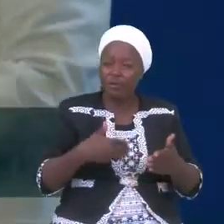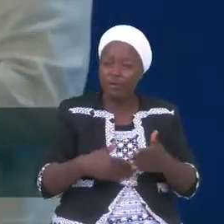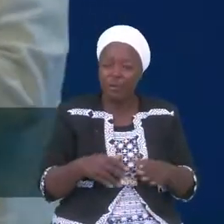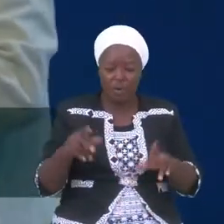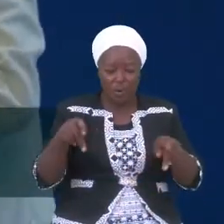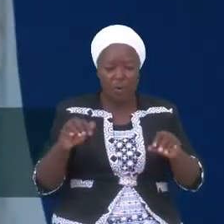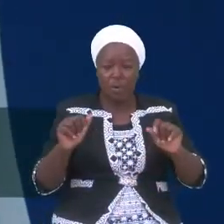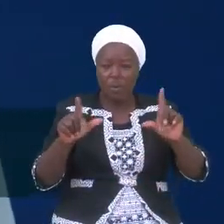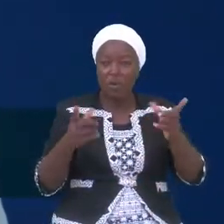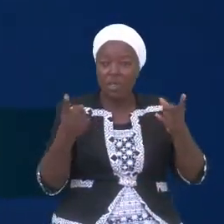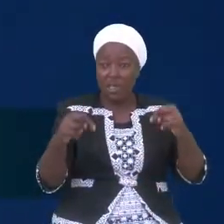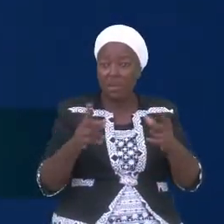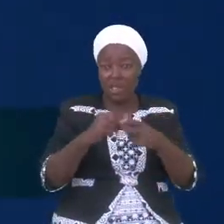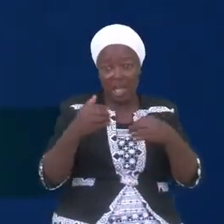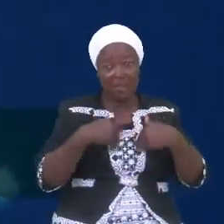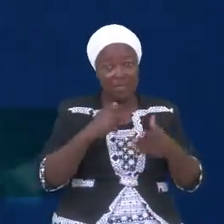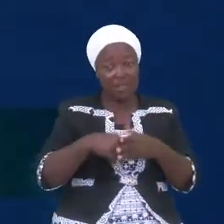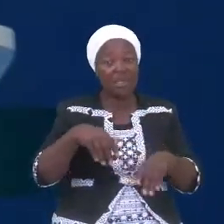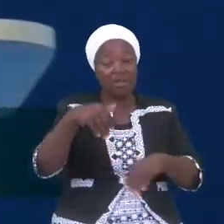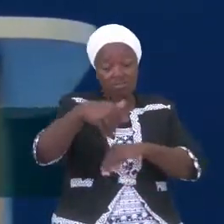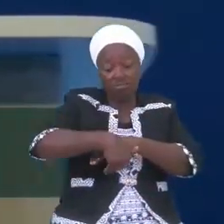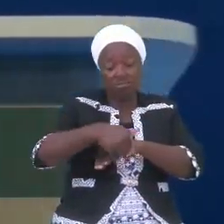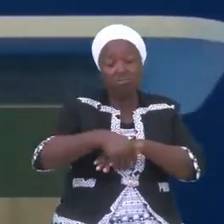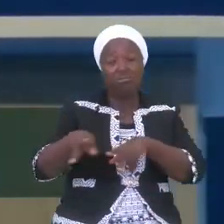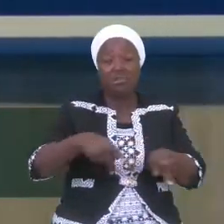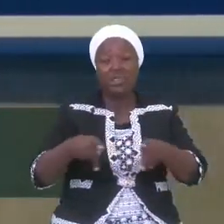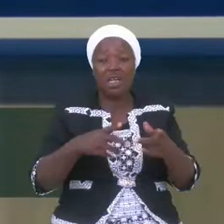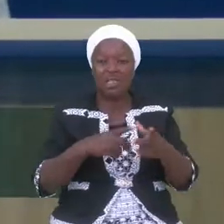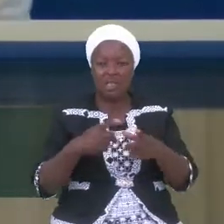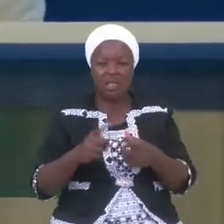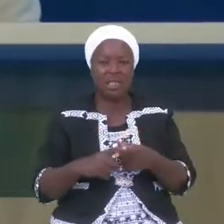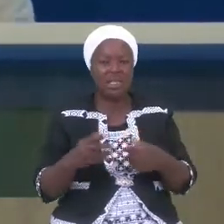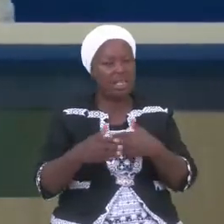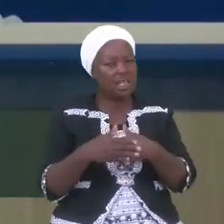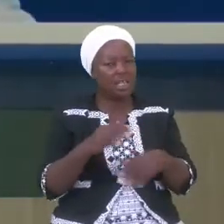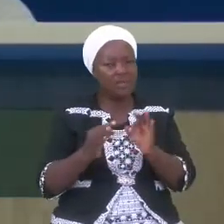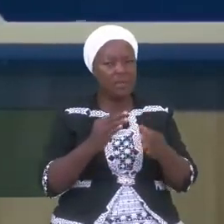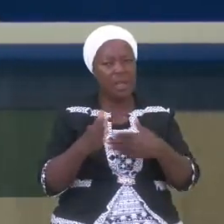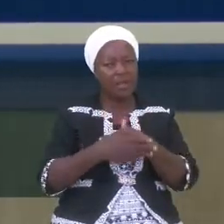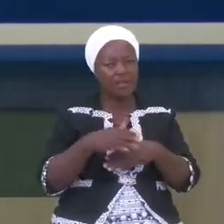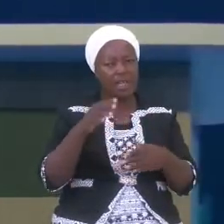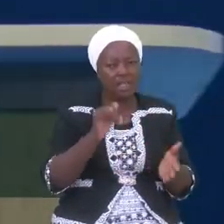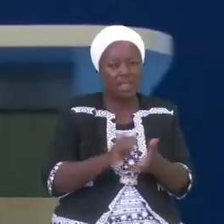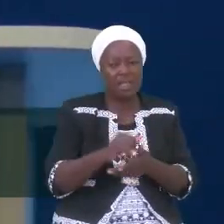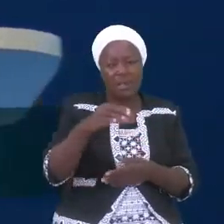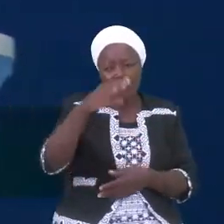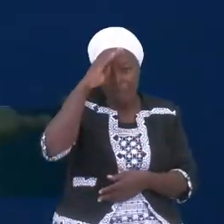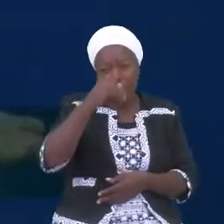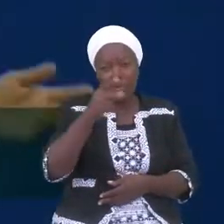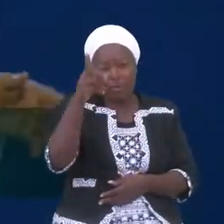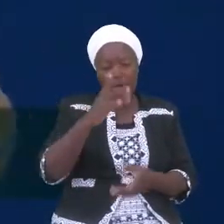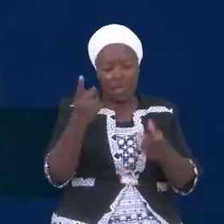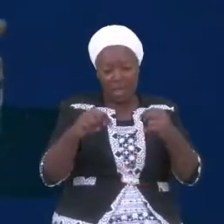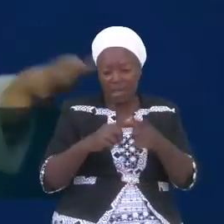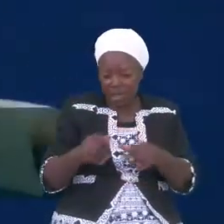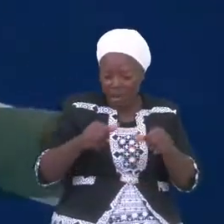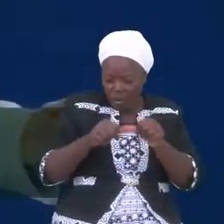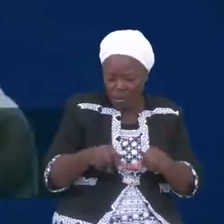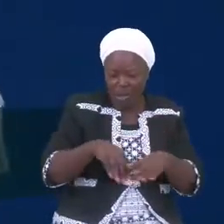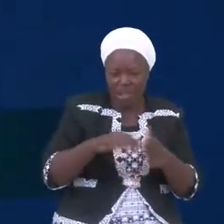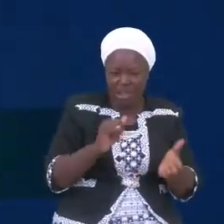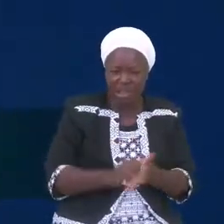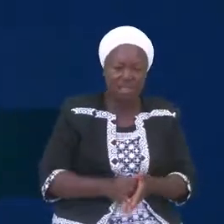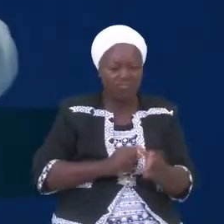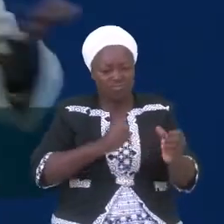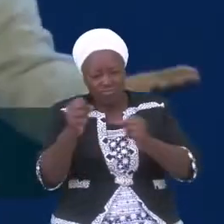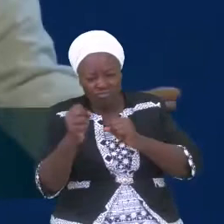their nightclubs. If after Paul came and left, they continued with their violence, violence and fighting